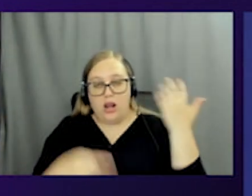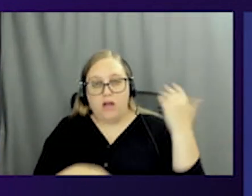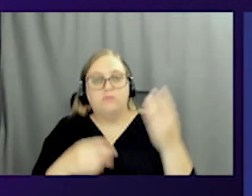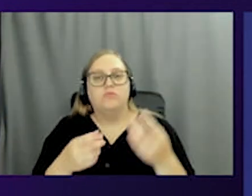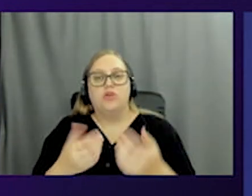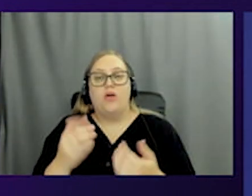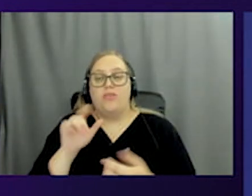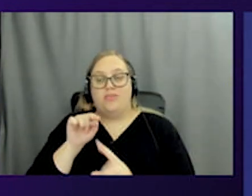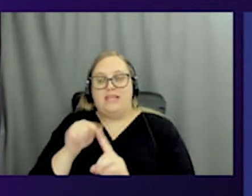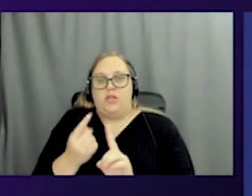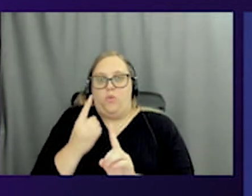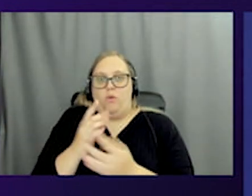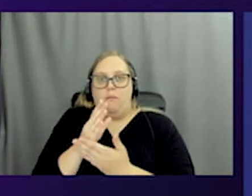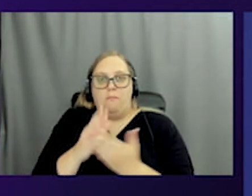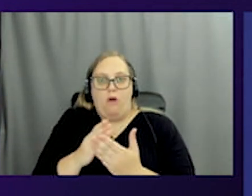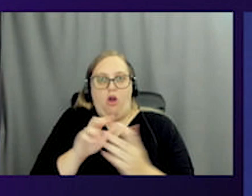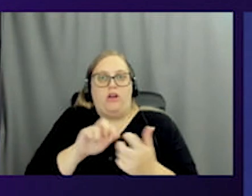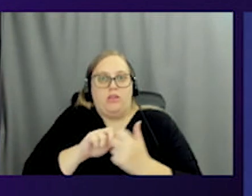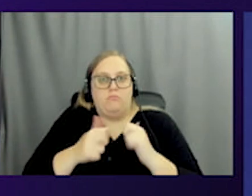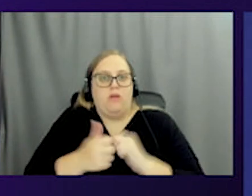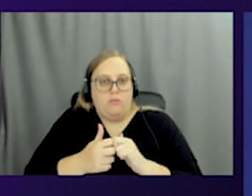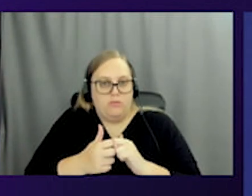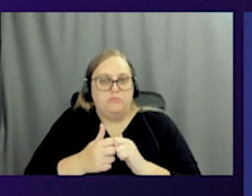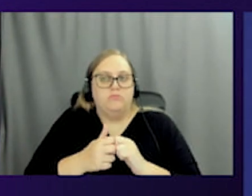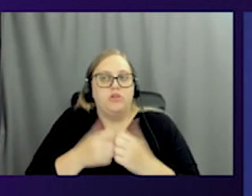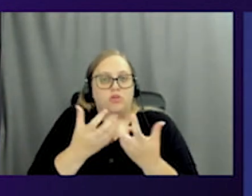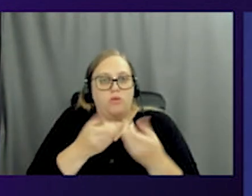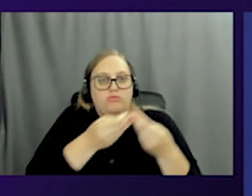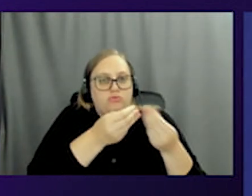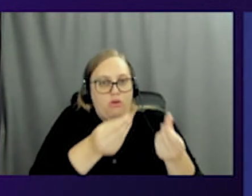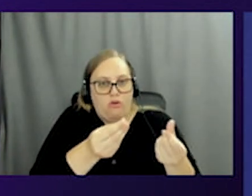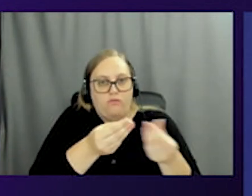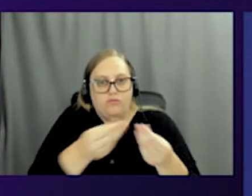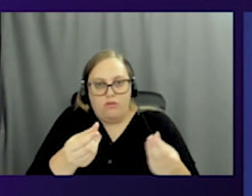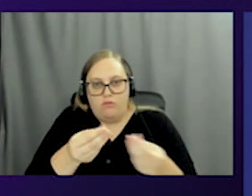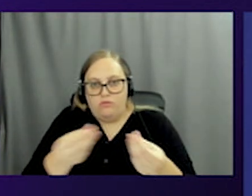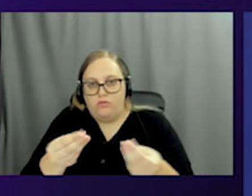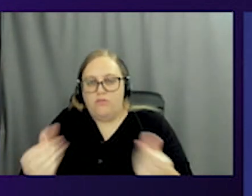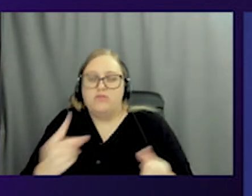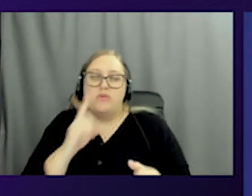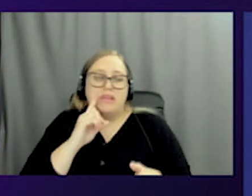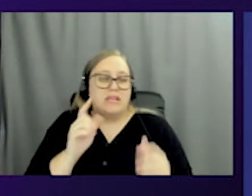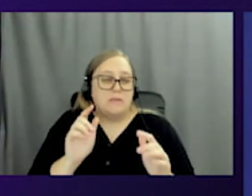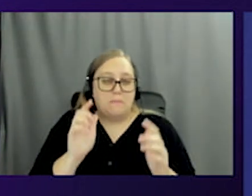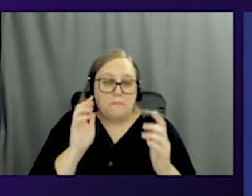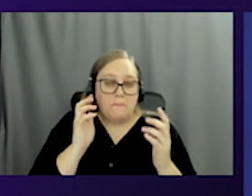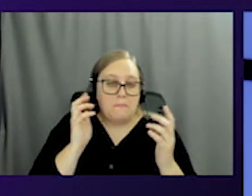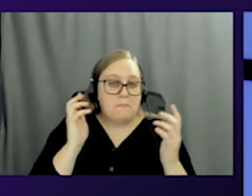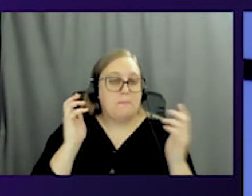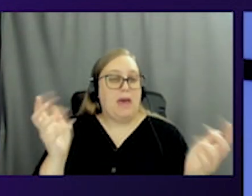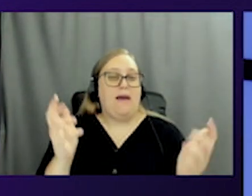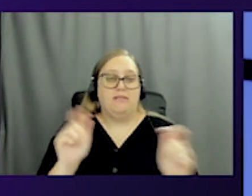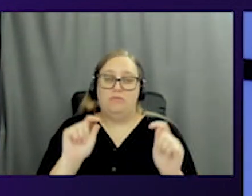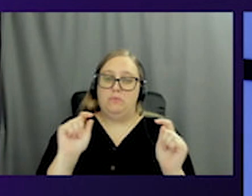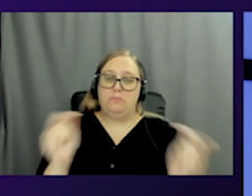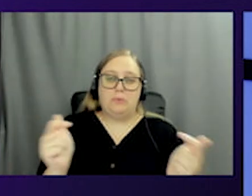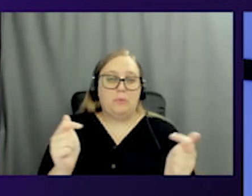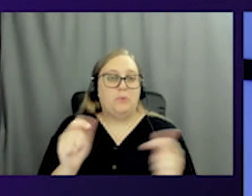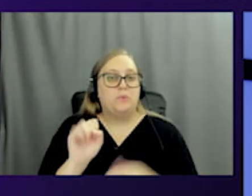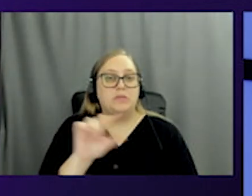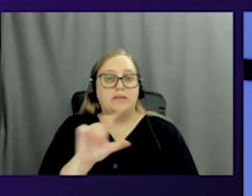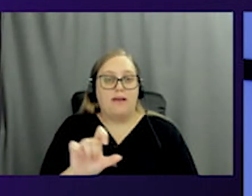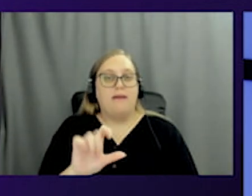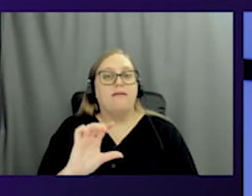of the compute, but many, many of them. So we need to think about the maximum scale of parallelism that every